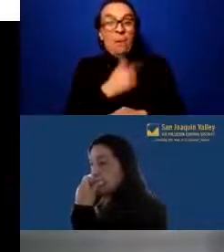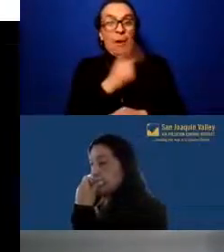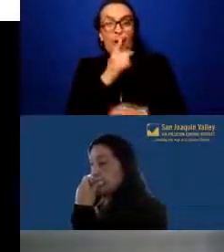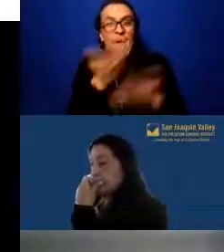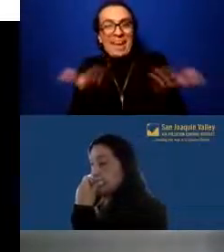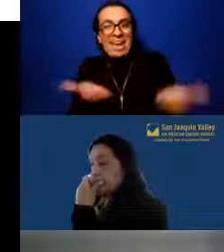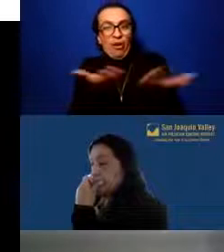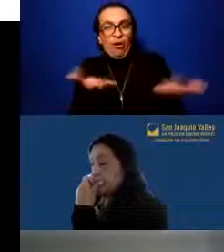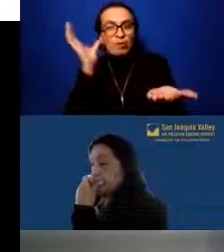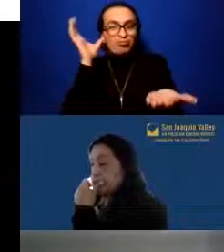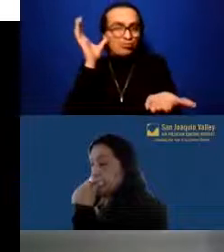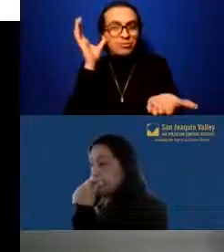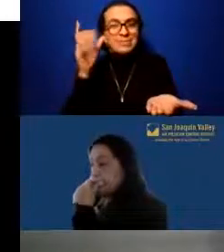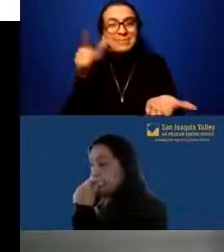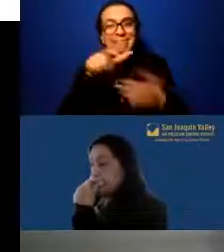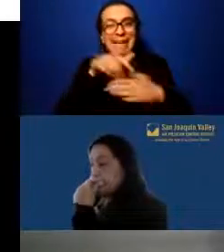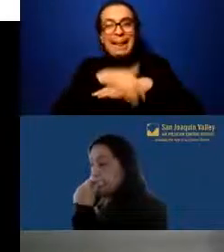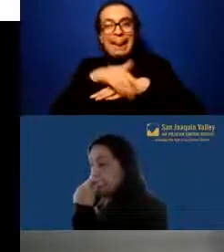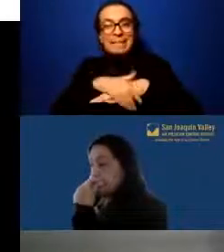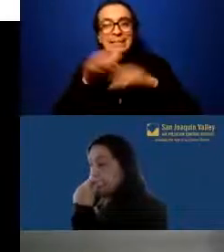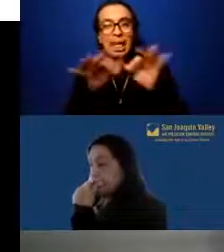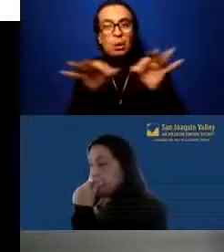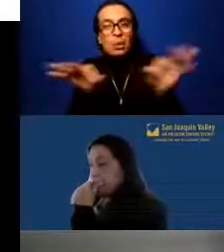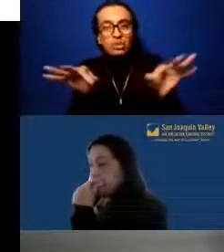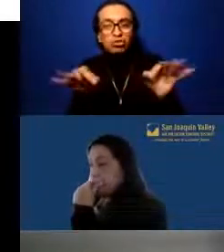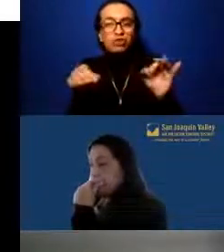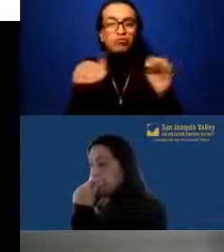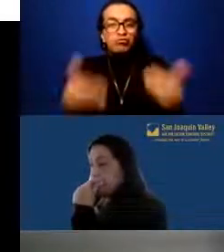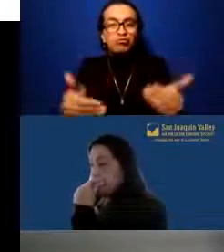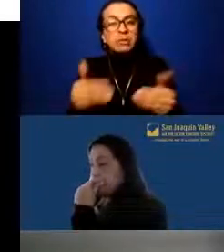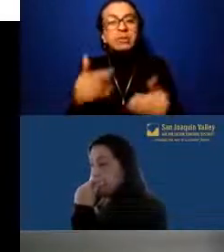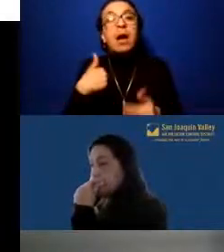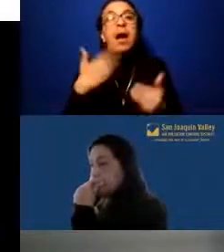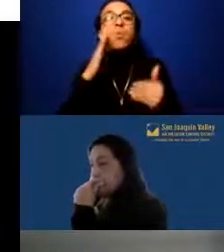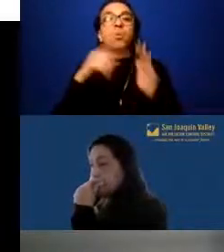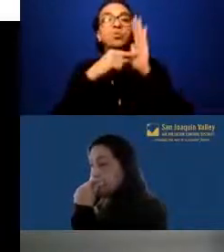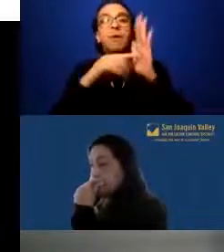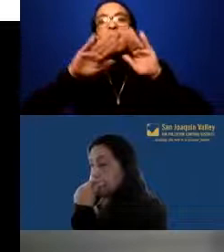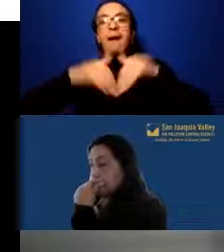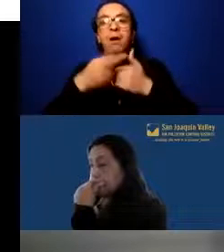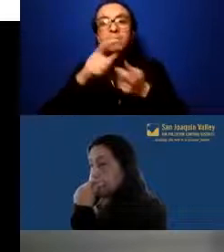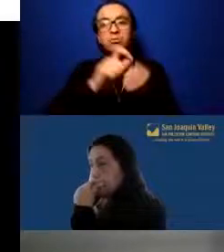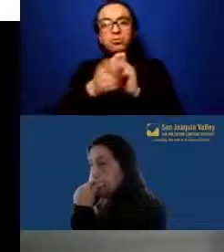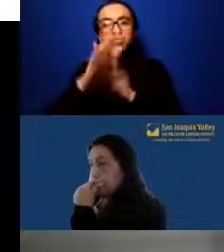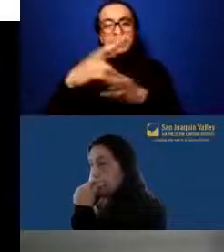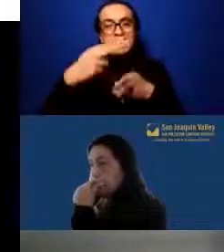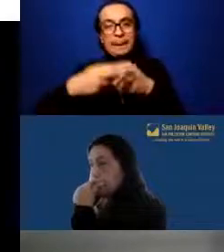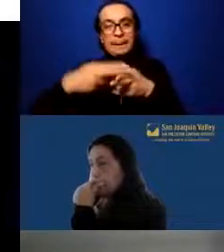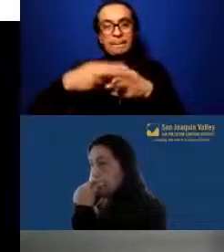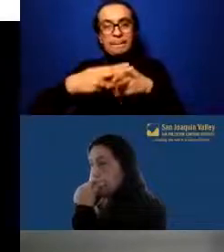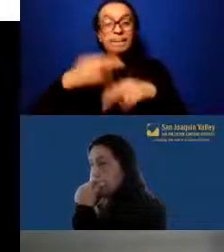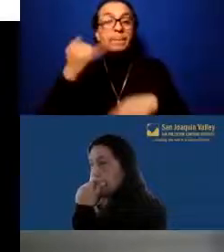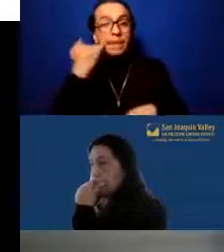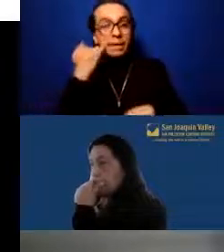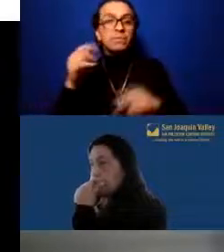Spanish or English channel, and I'm going to hear this meeting in English. And so I would like to show you how you're going to change your name. In case you have